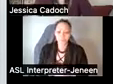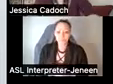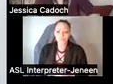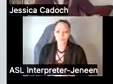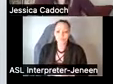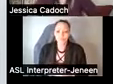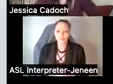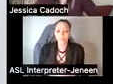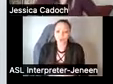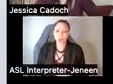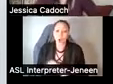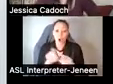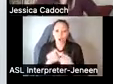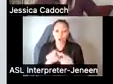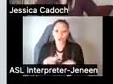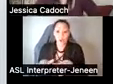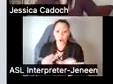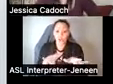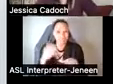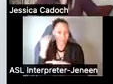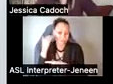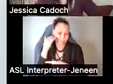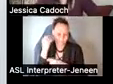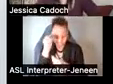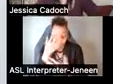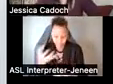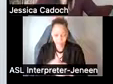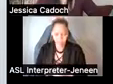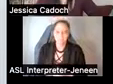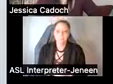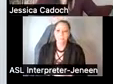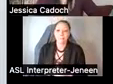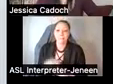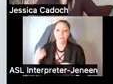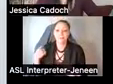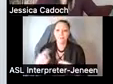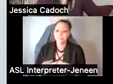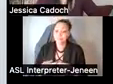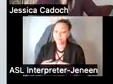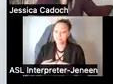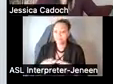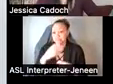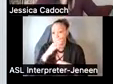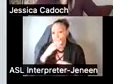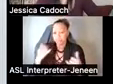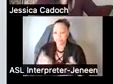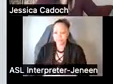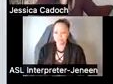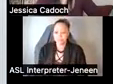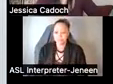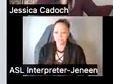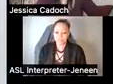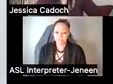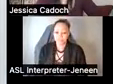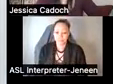recorded. So just please be aware of that. Para hispanohablantes, lo sentimos muchísimo.